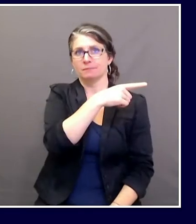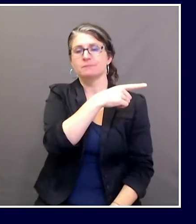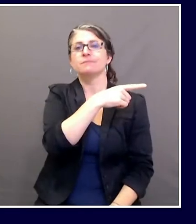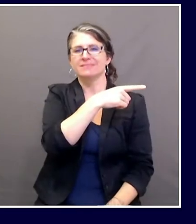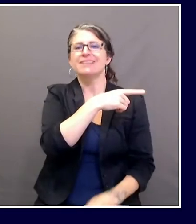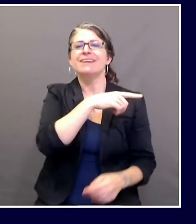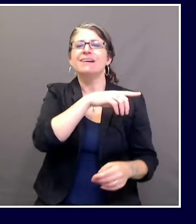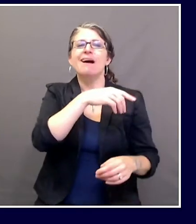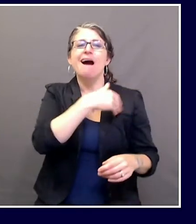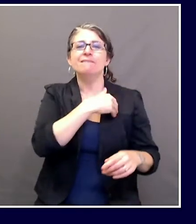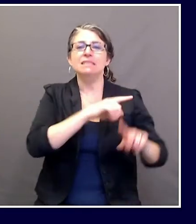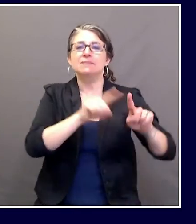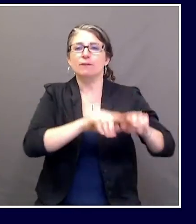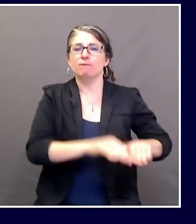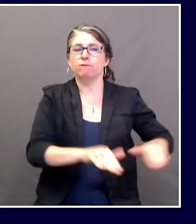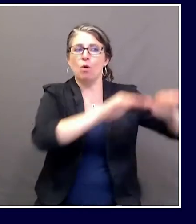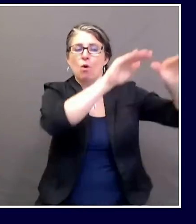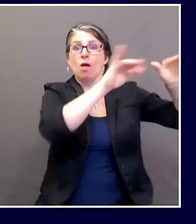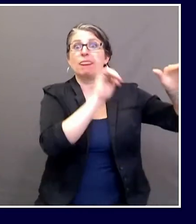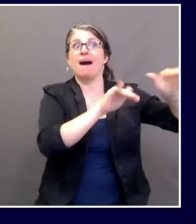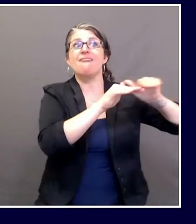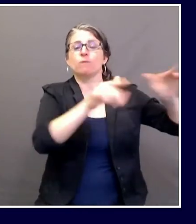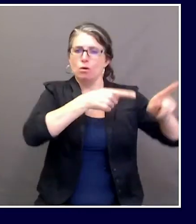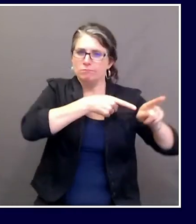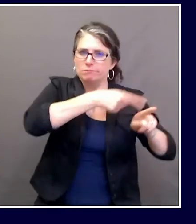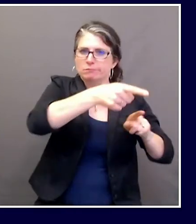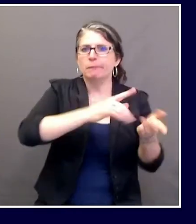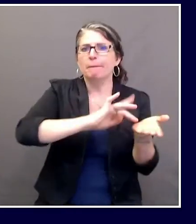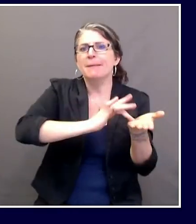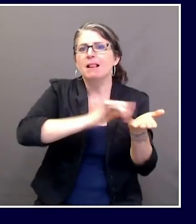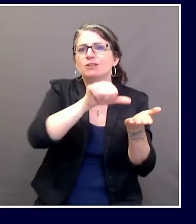other epidemiological finding that we've seen preliminarily